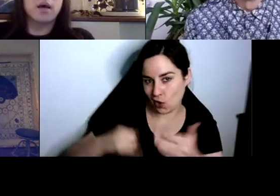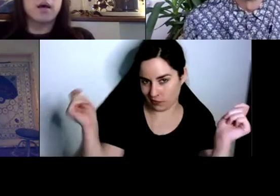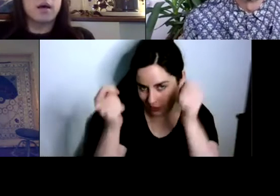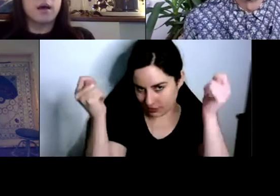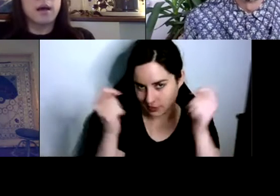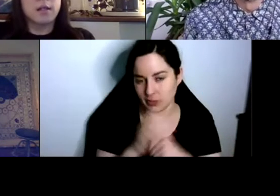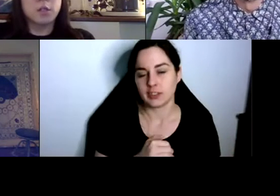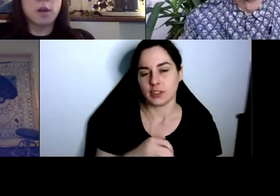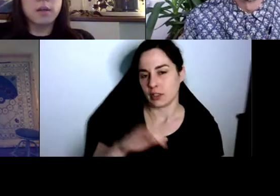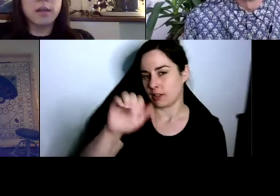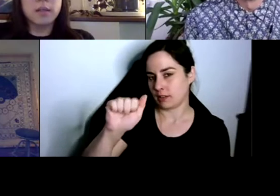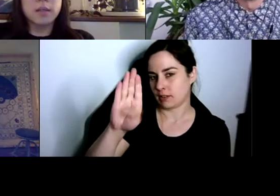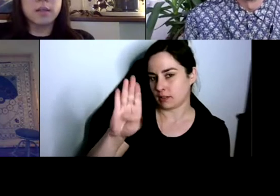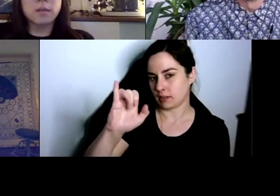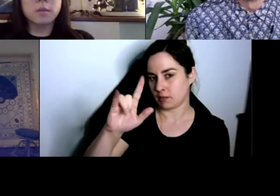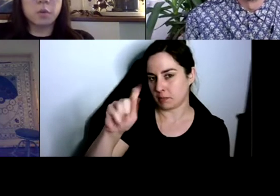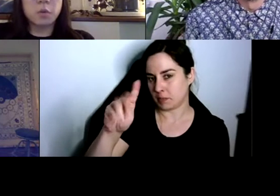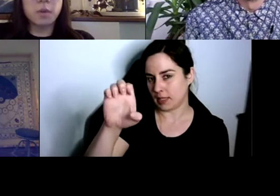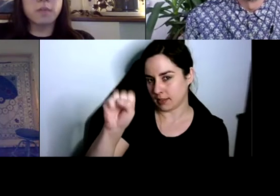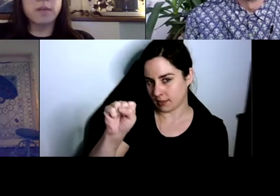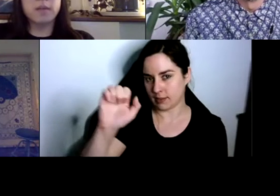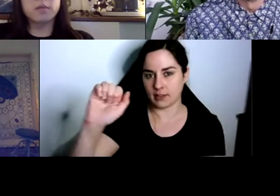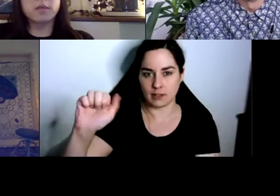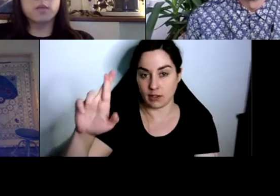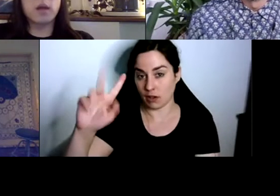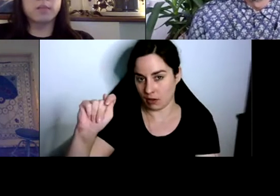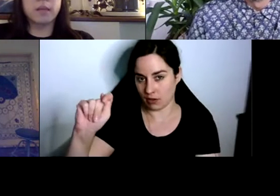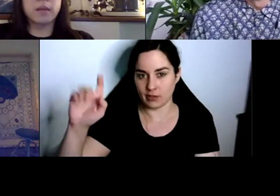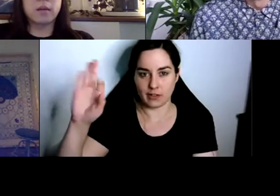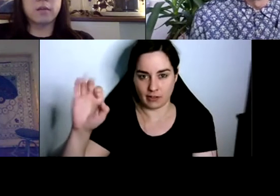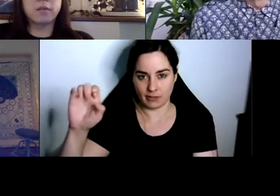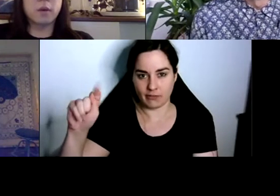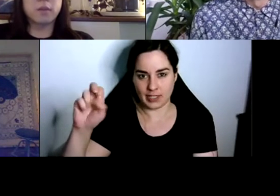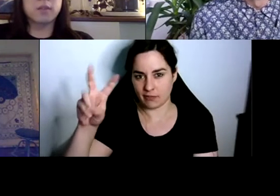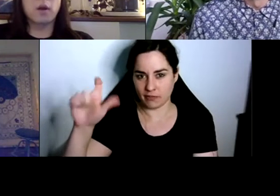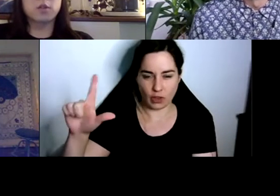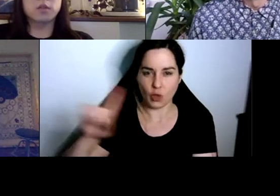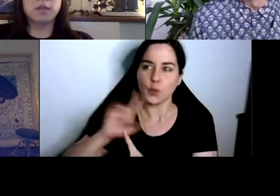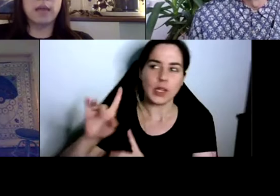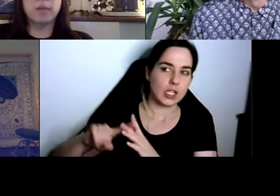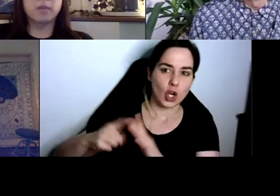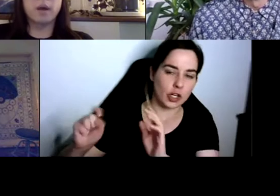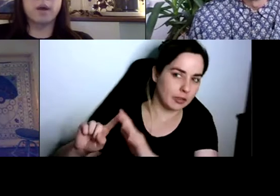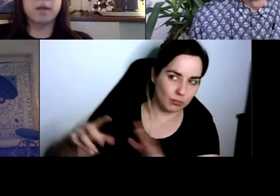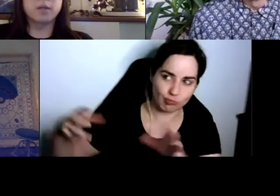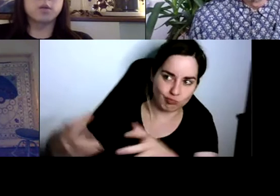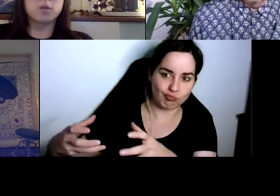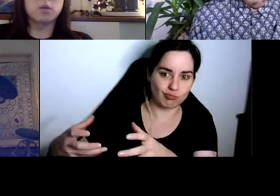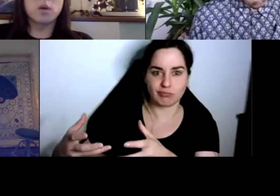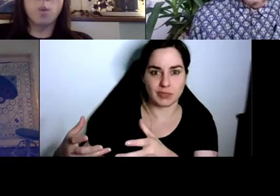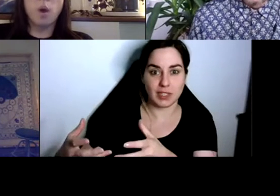was started as a group of, I think, really well-meaning folks, largely